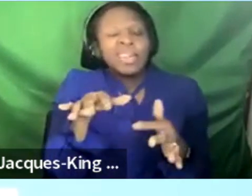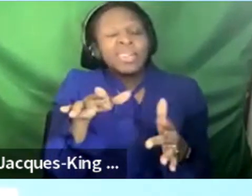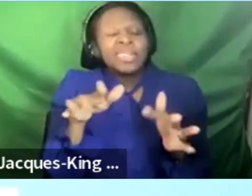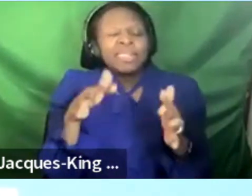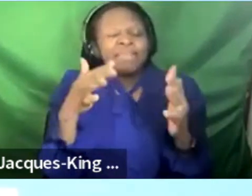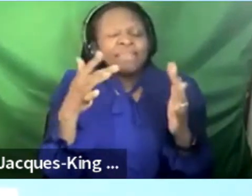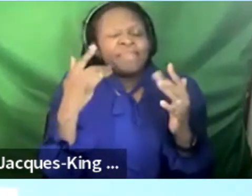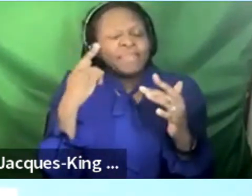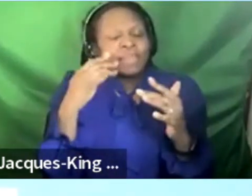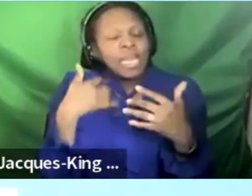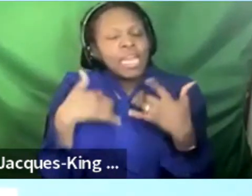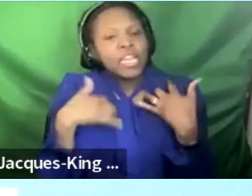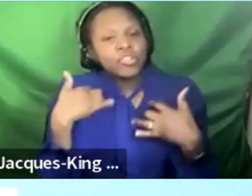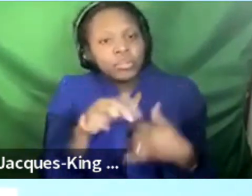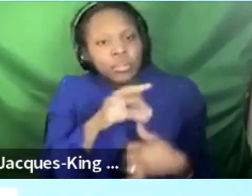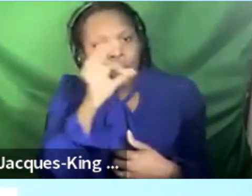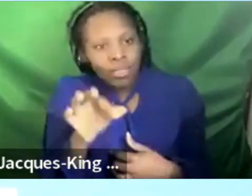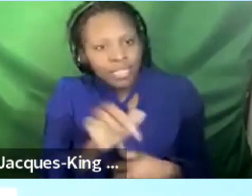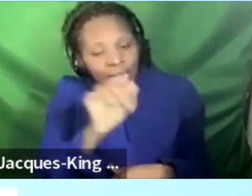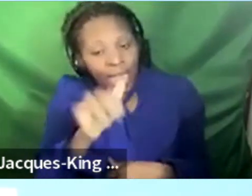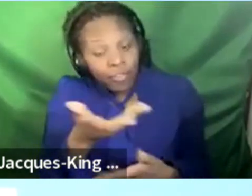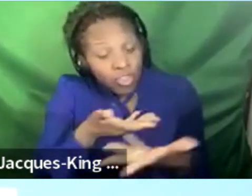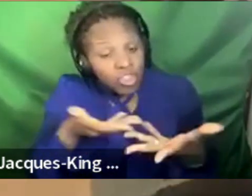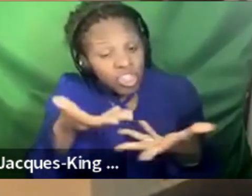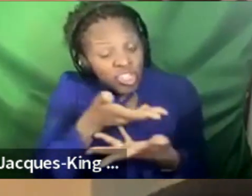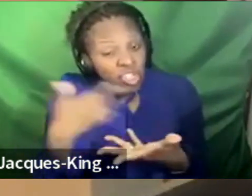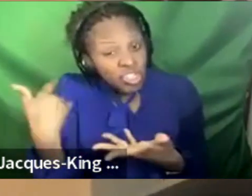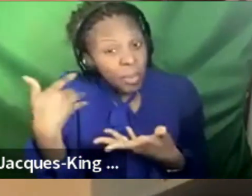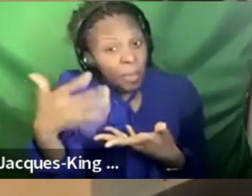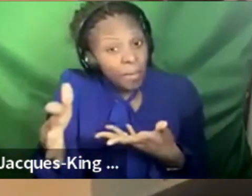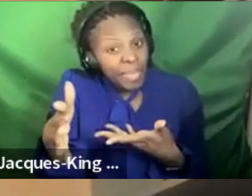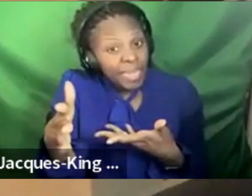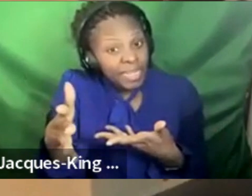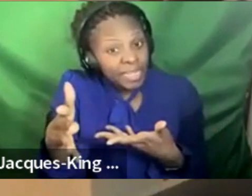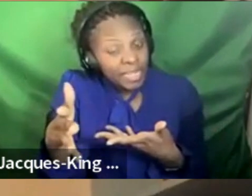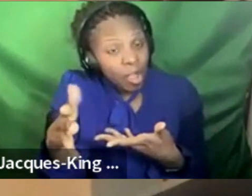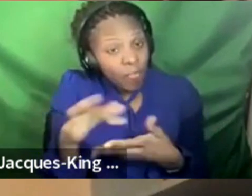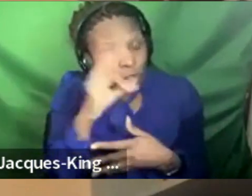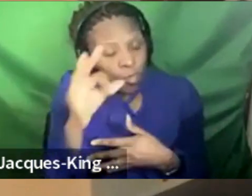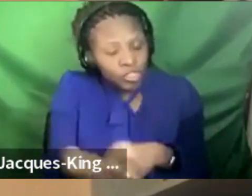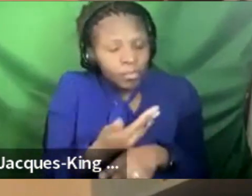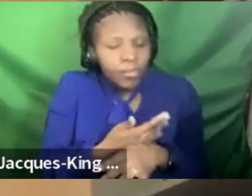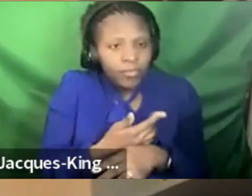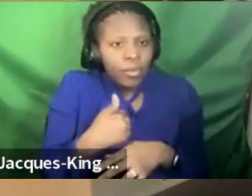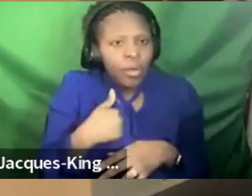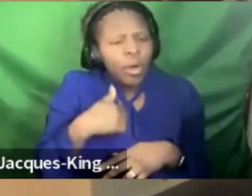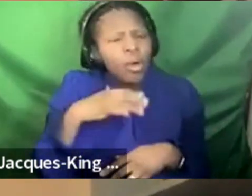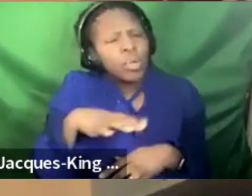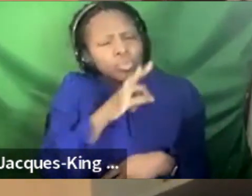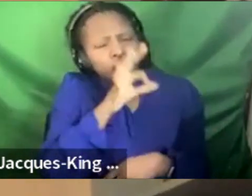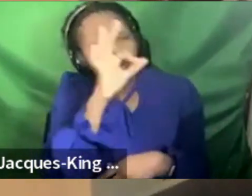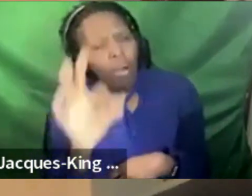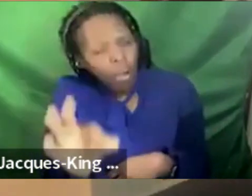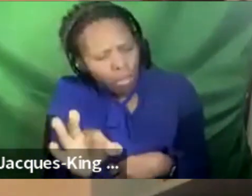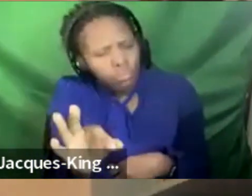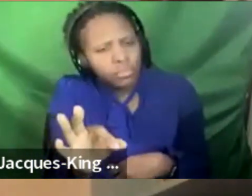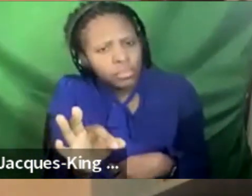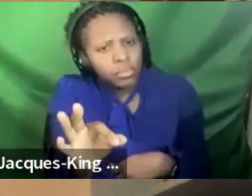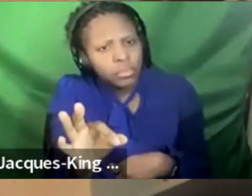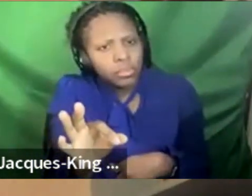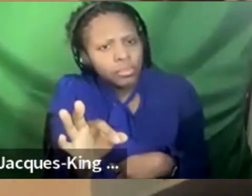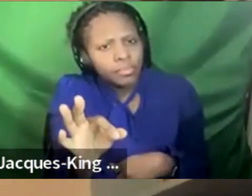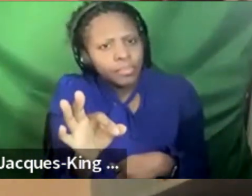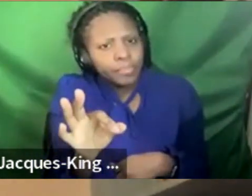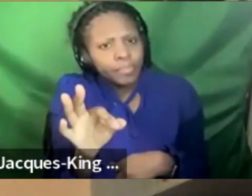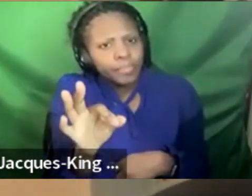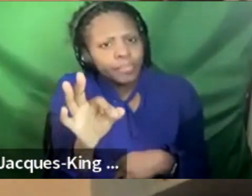It is. Hi. This is actually, it's interesting asking this after the discussion we